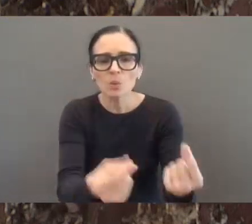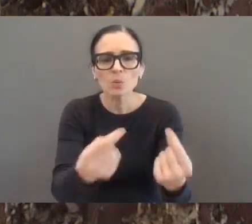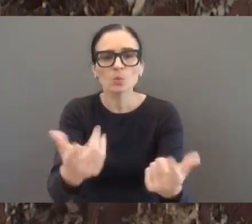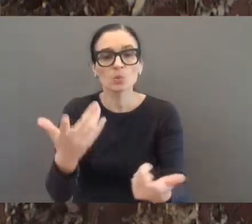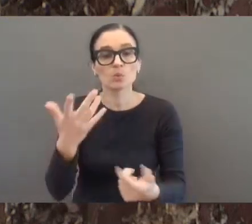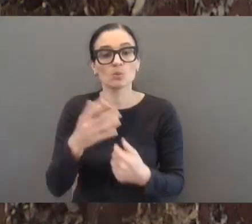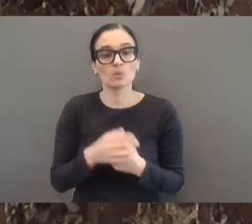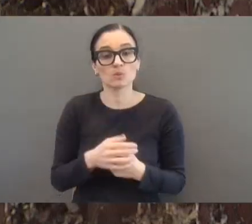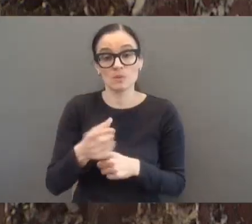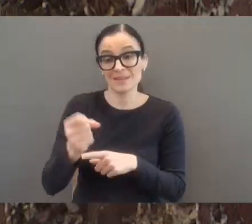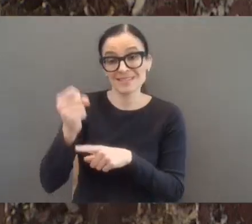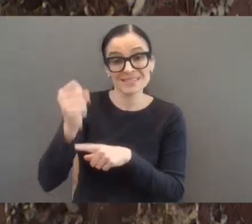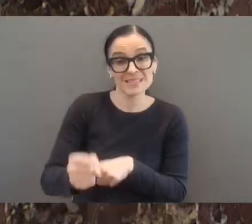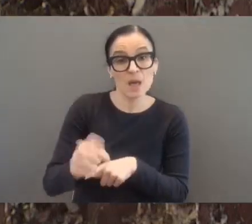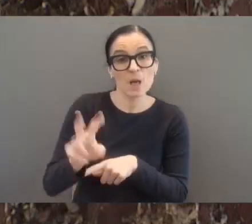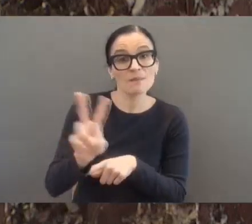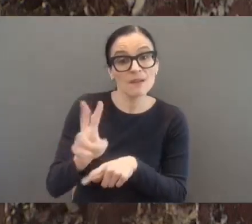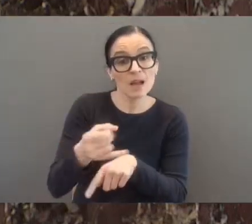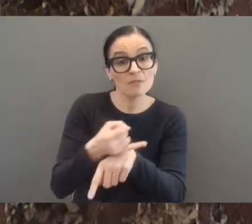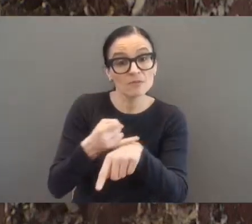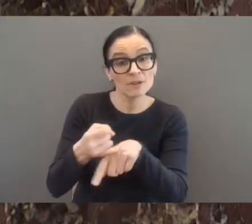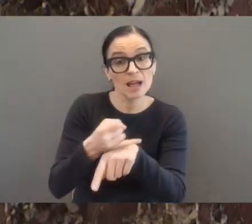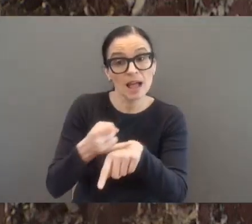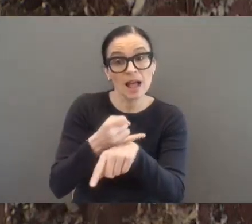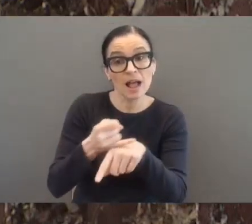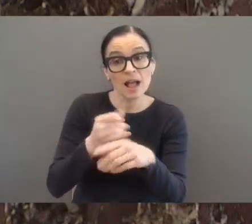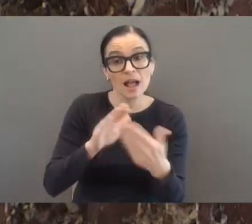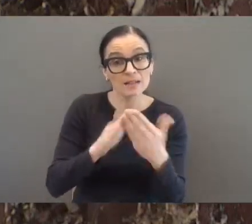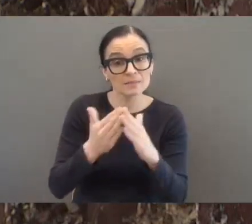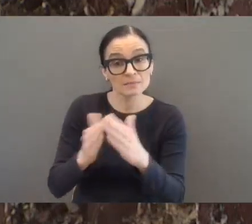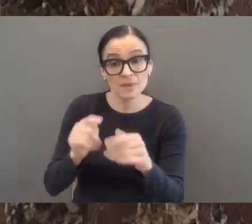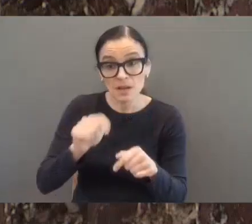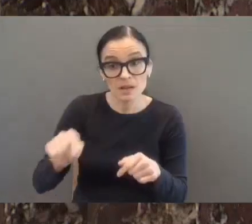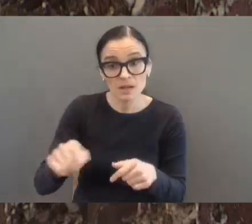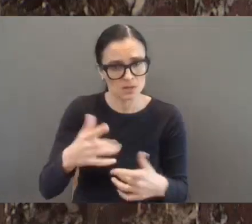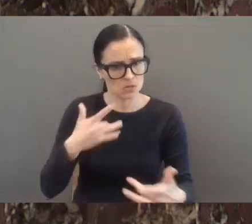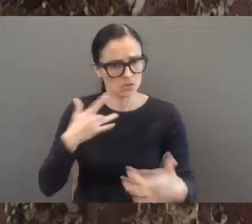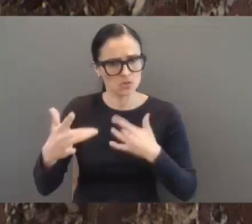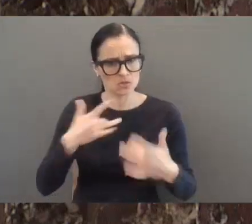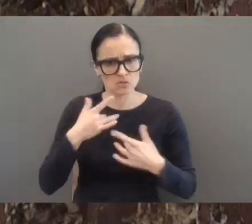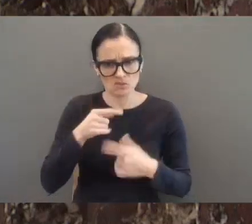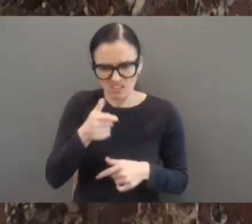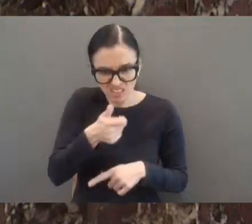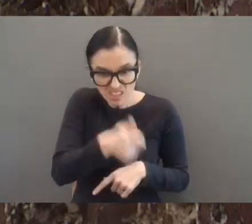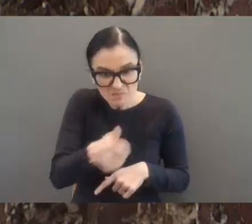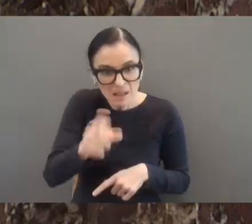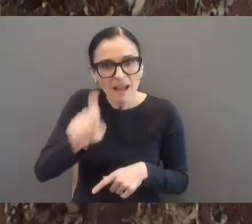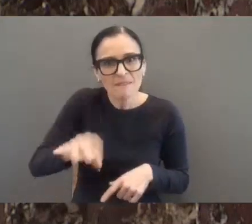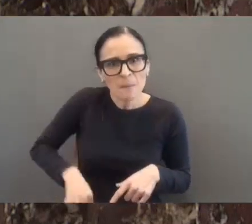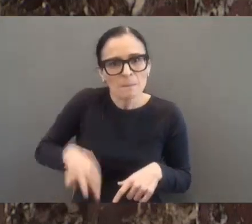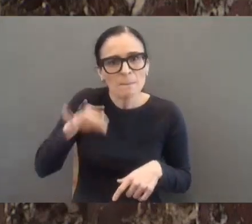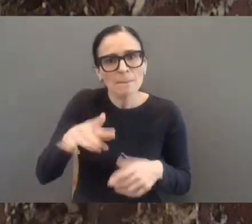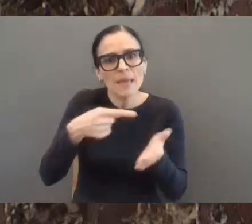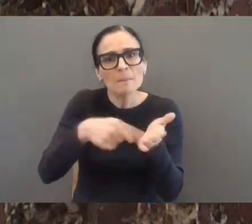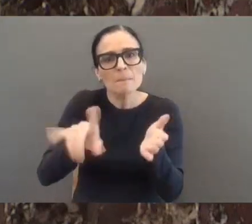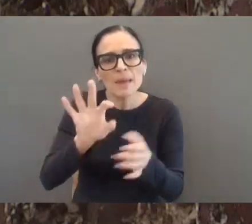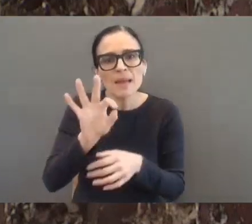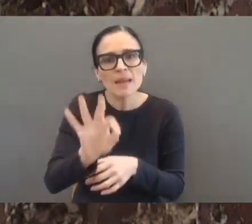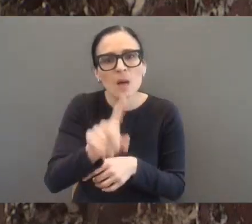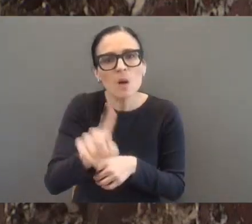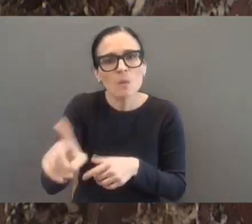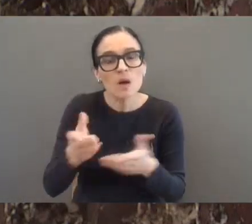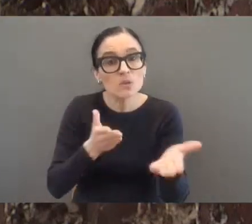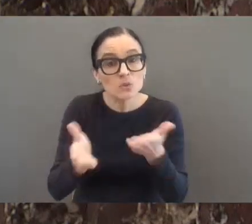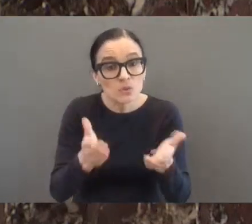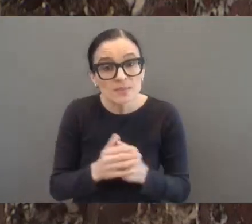the full cost of 911 emergency dispatch services. On April 1st, these 10 municipalities